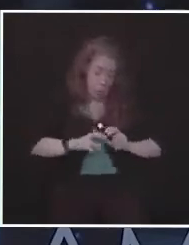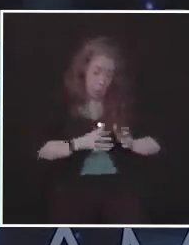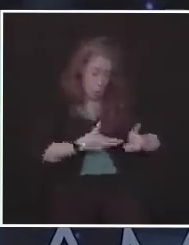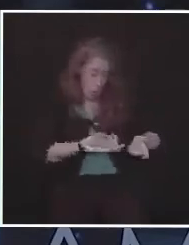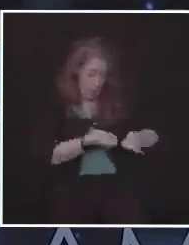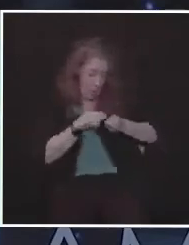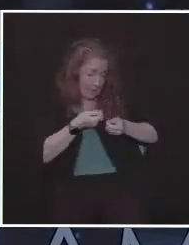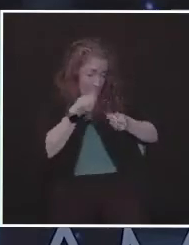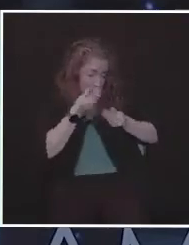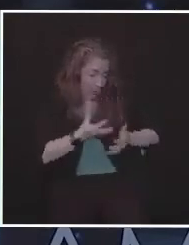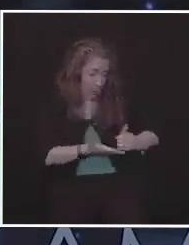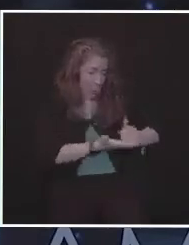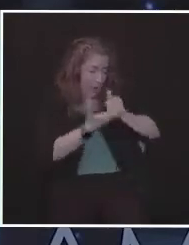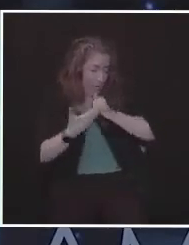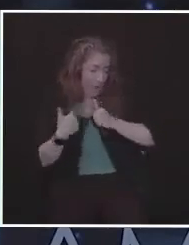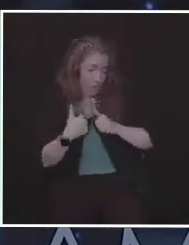essential.